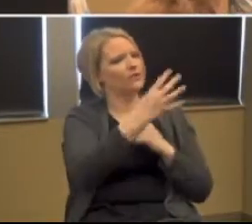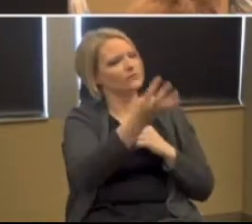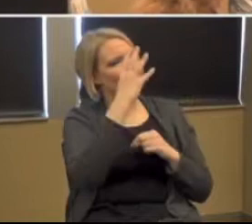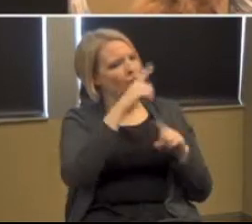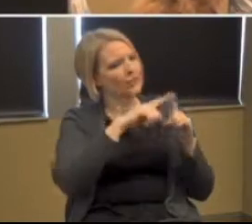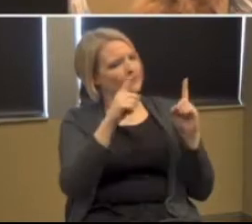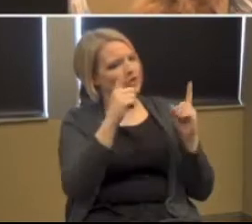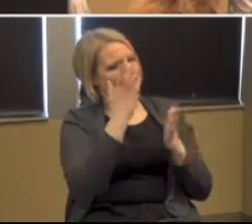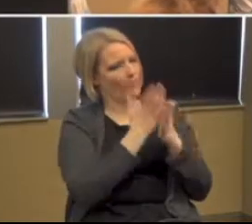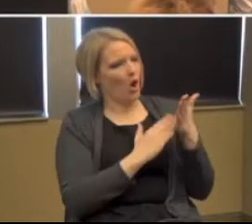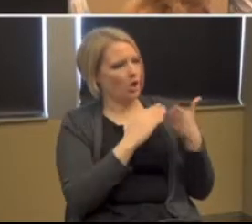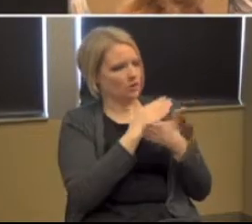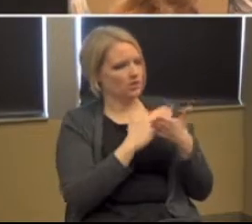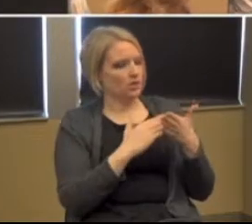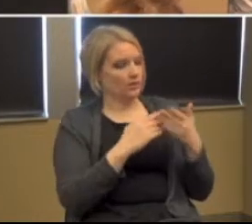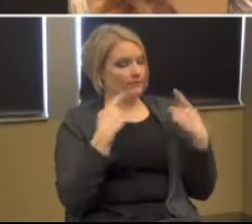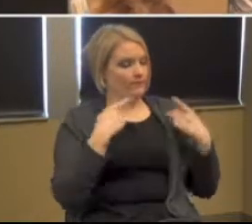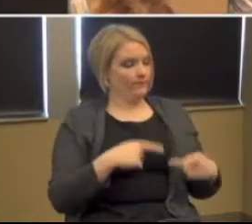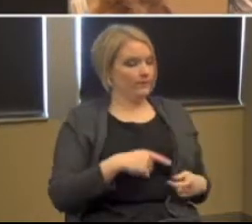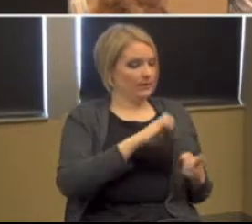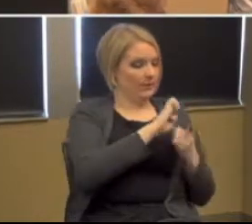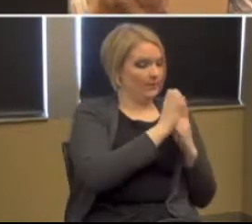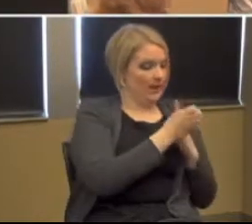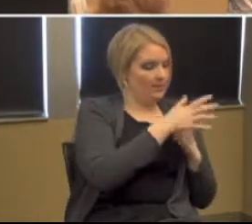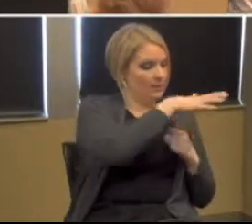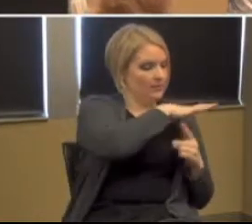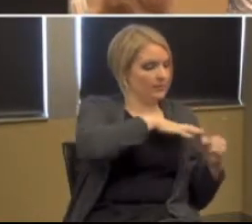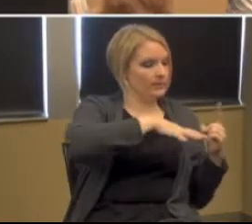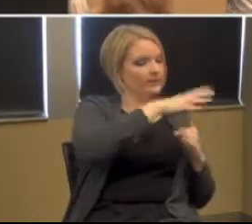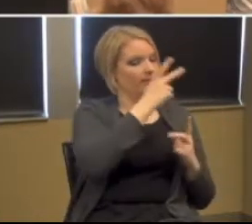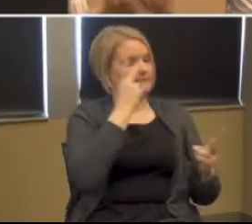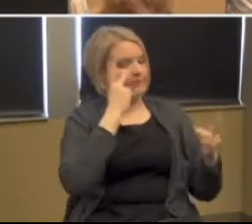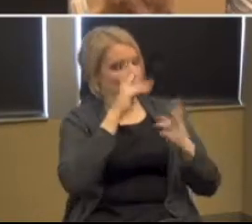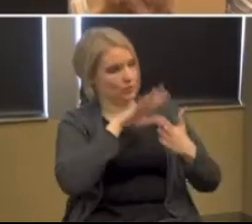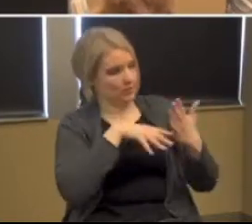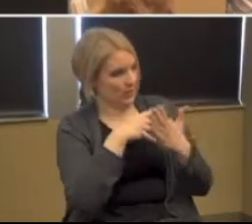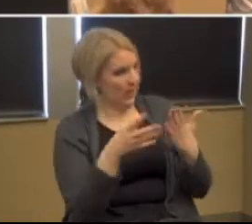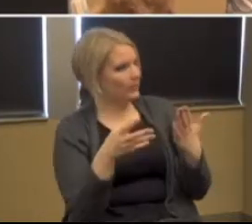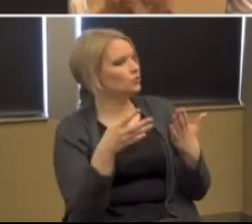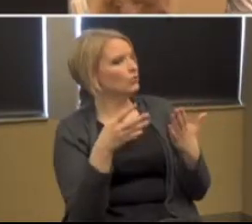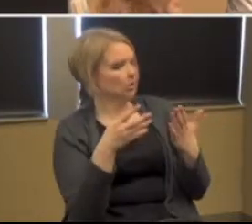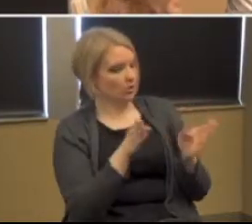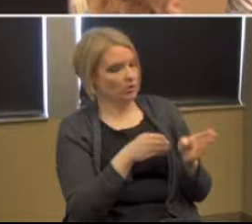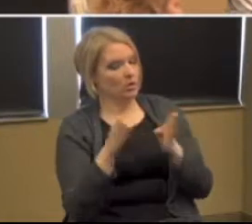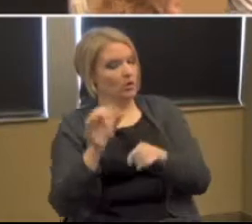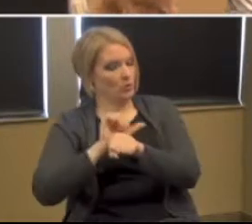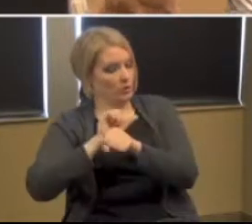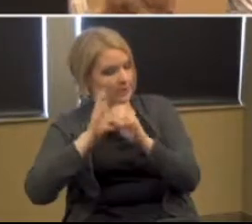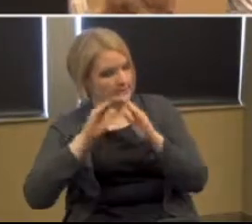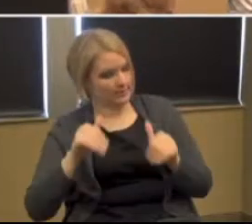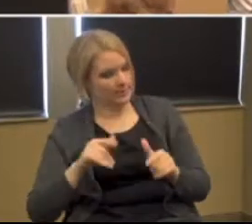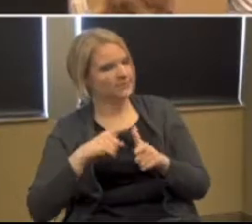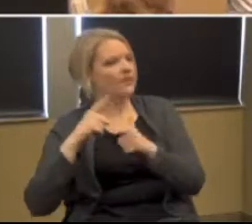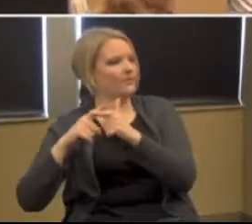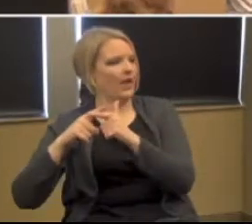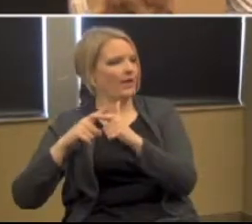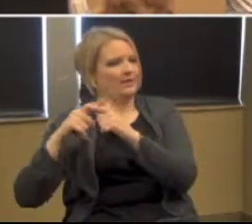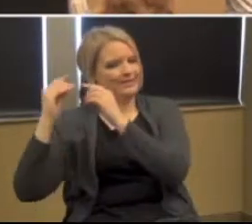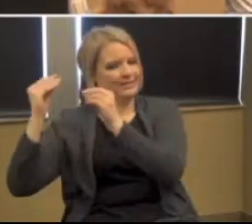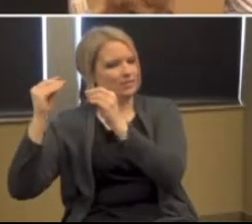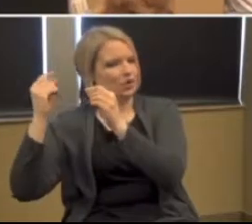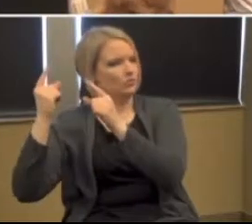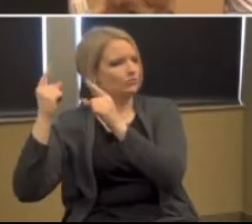4 different components. There's the physical environment, there are visual schedules, which we talked about, there's the work systems, and then there's